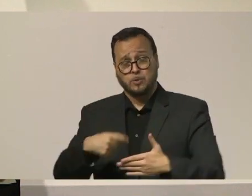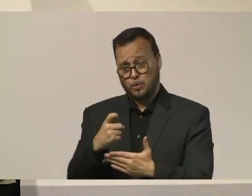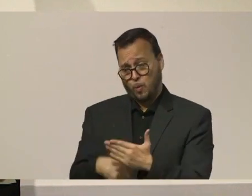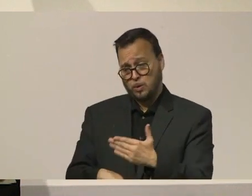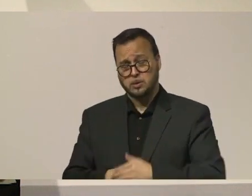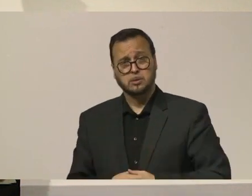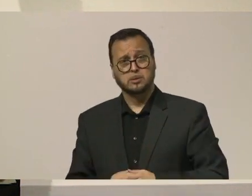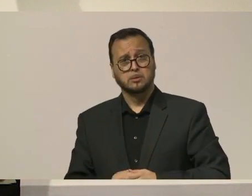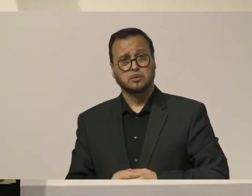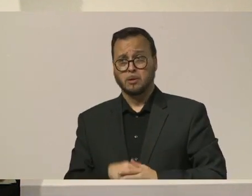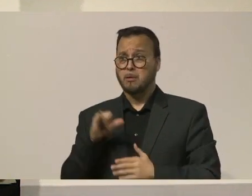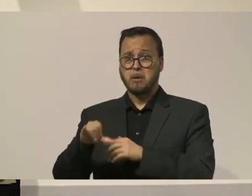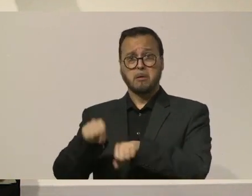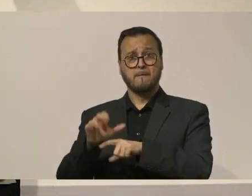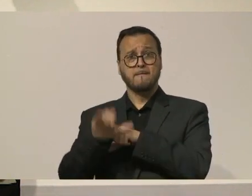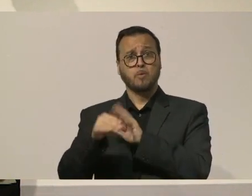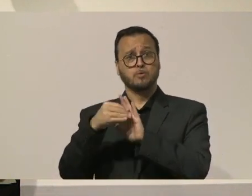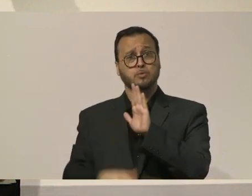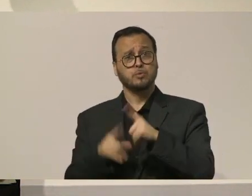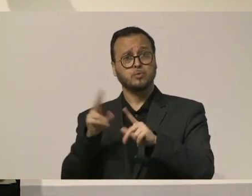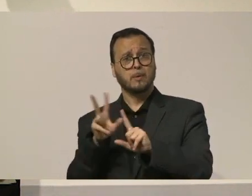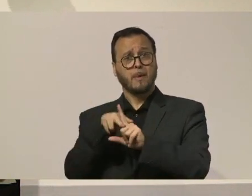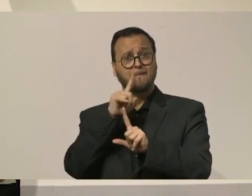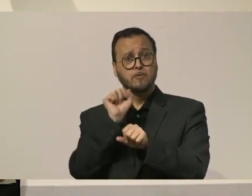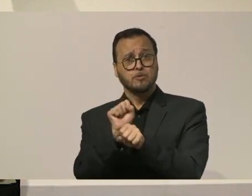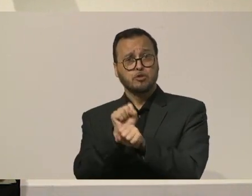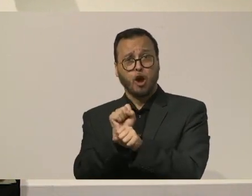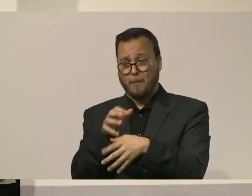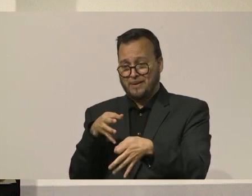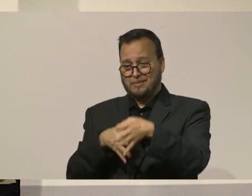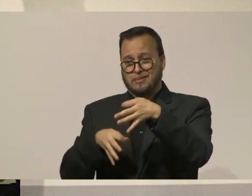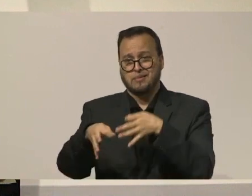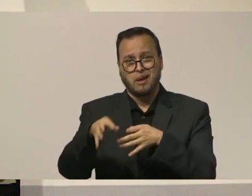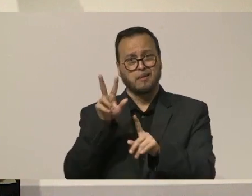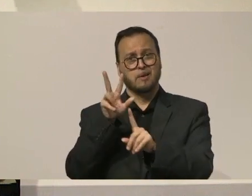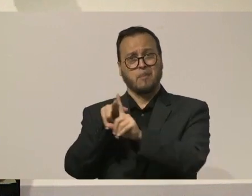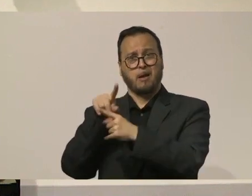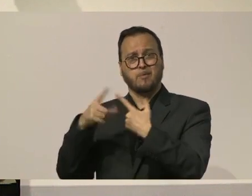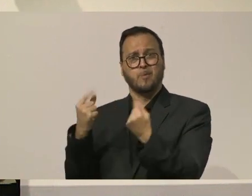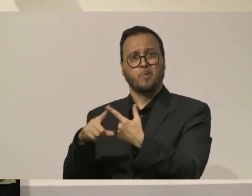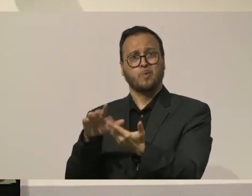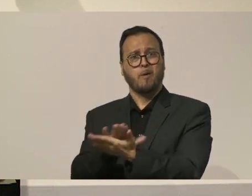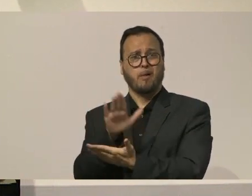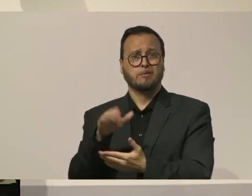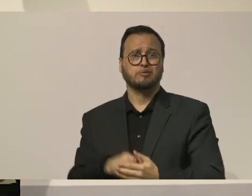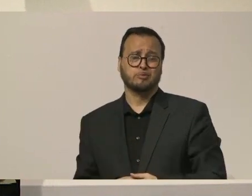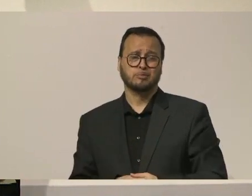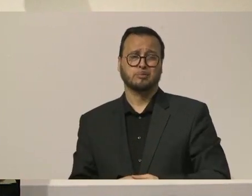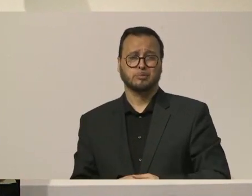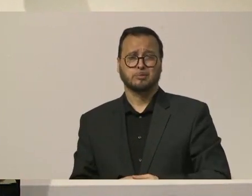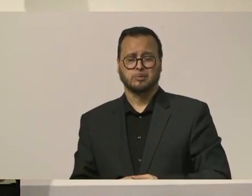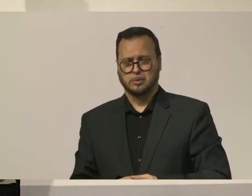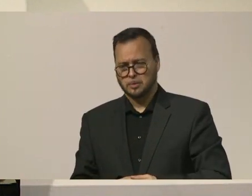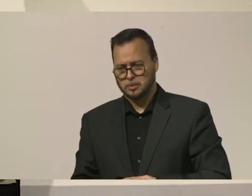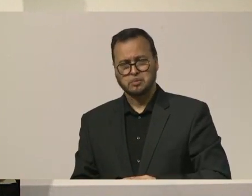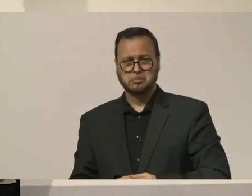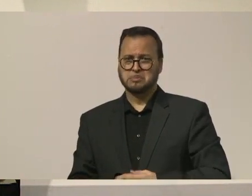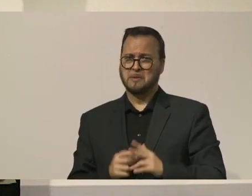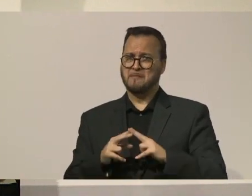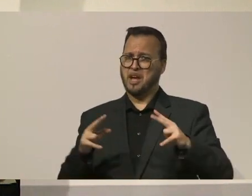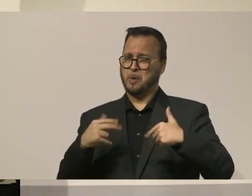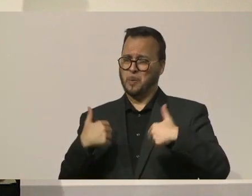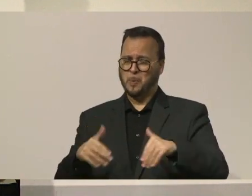which can force a student to apply for a job instead of applying to go to college. It's a highly competitive